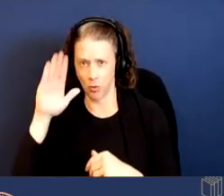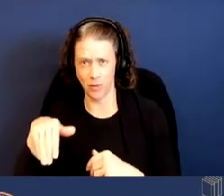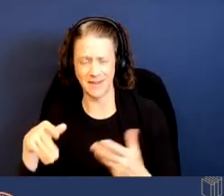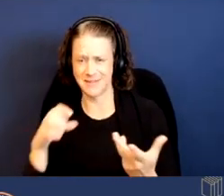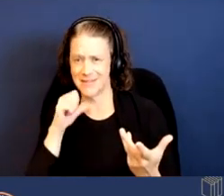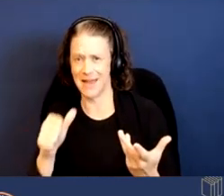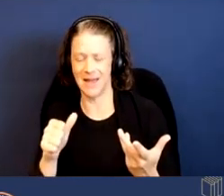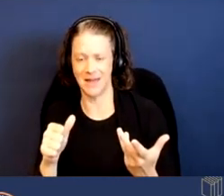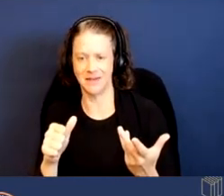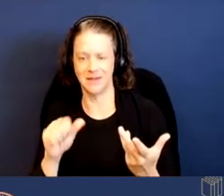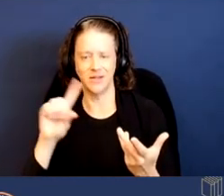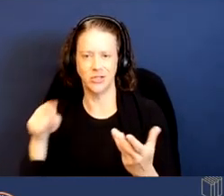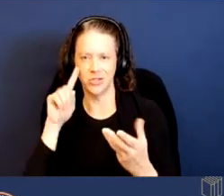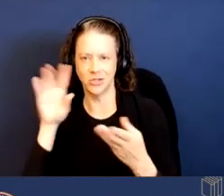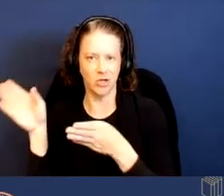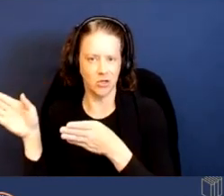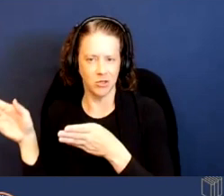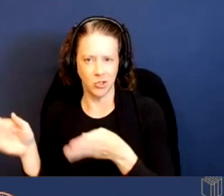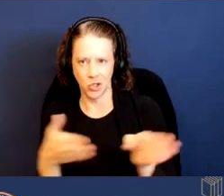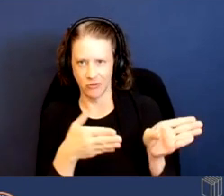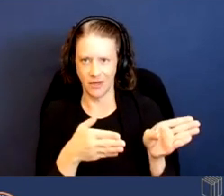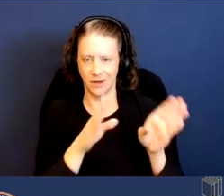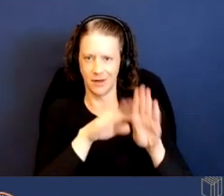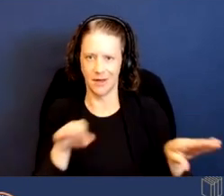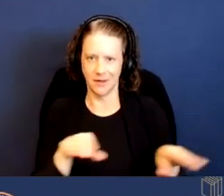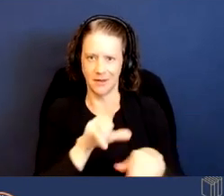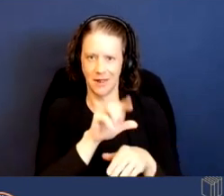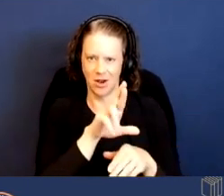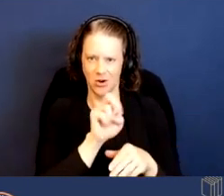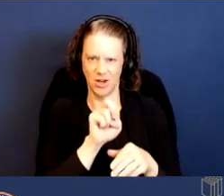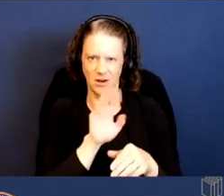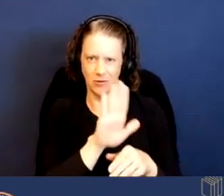merely just sort of shifting kids, LRE or students LRE.